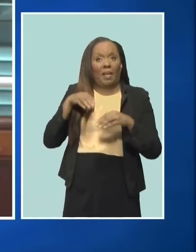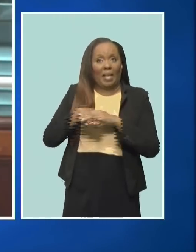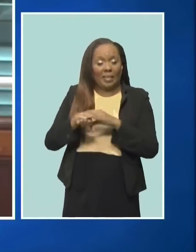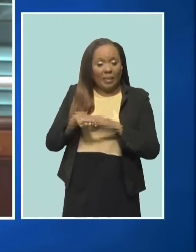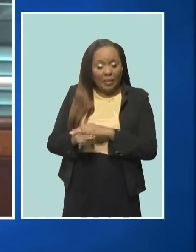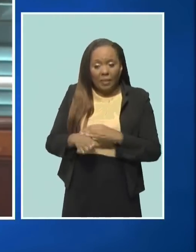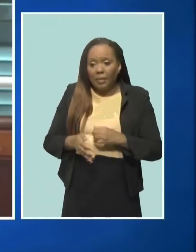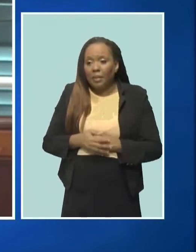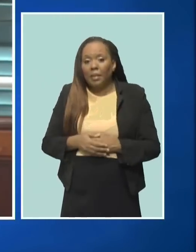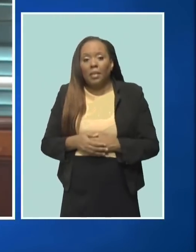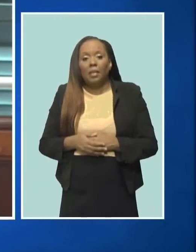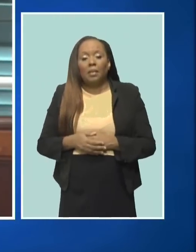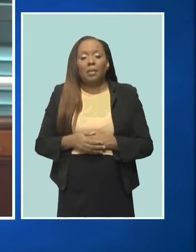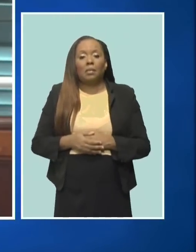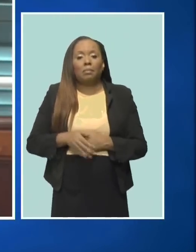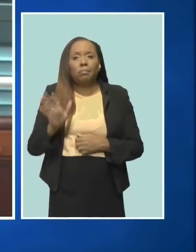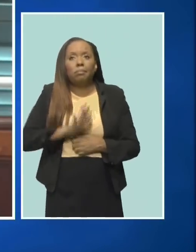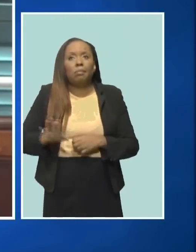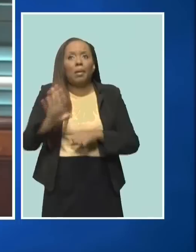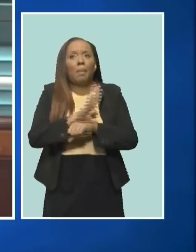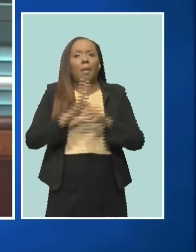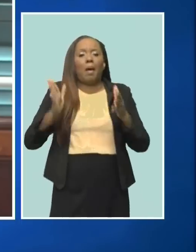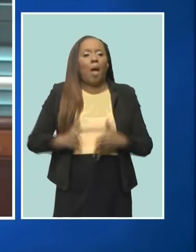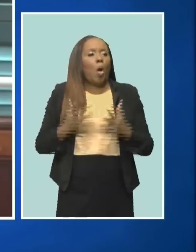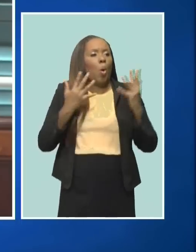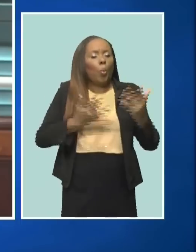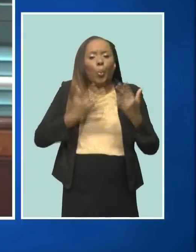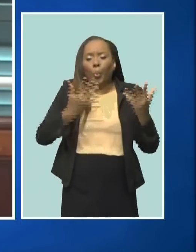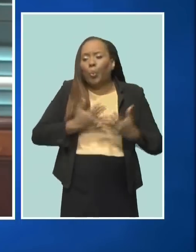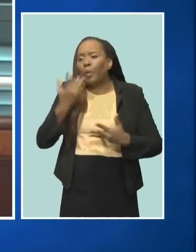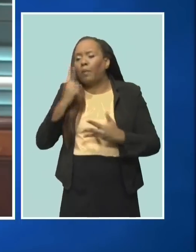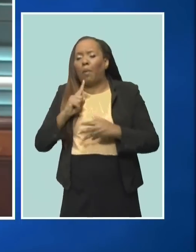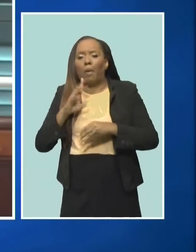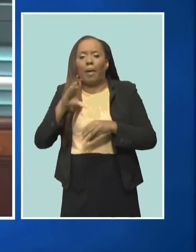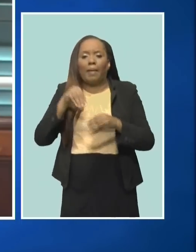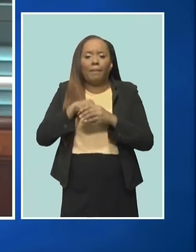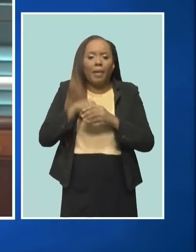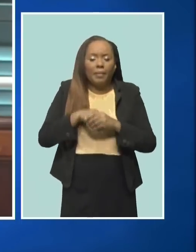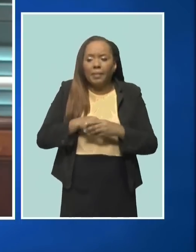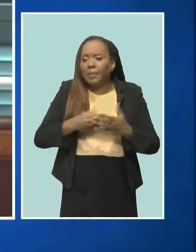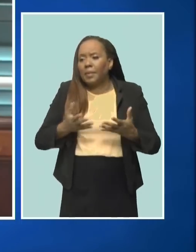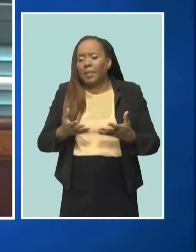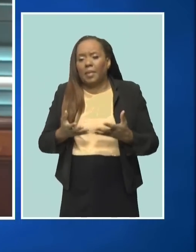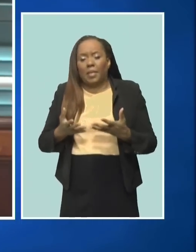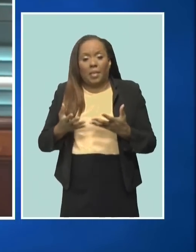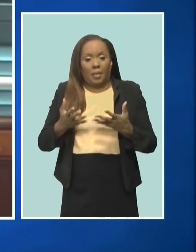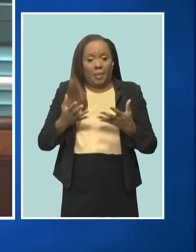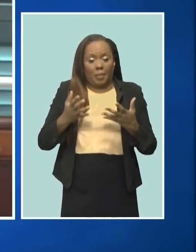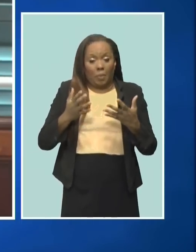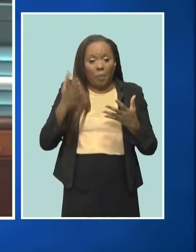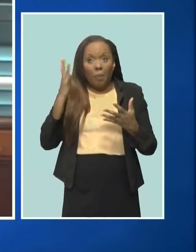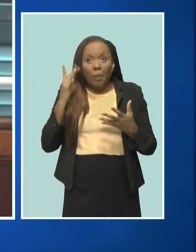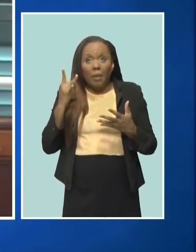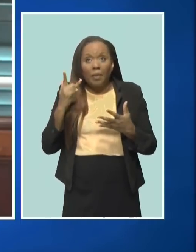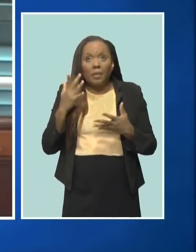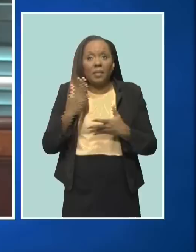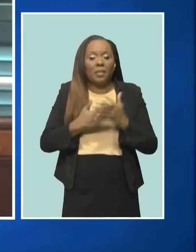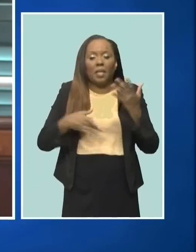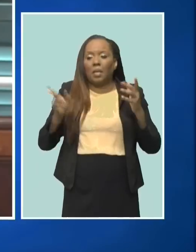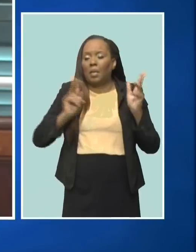meanwhile waiting, can't get the investment moved forward. It could plunge itself into darkness because some egos are